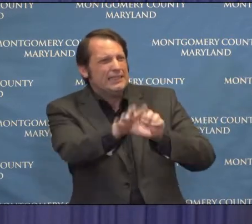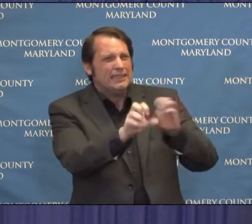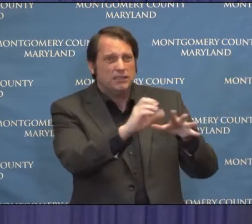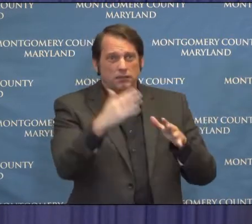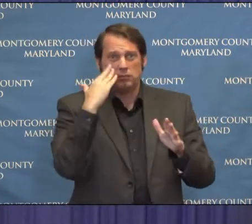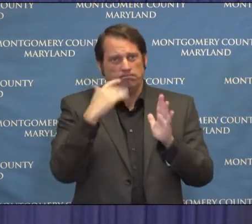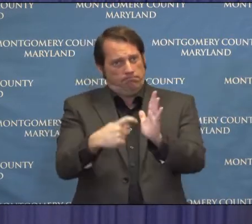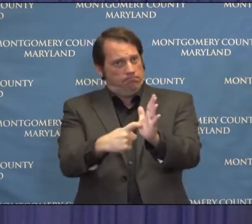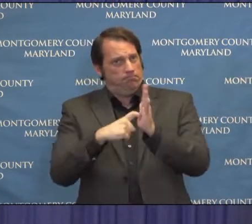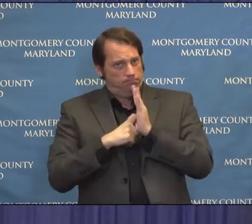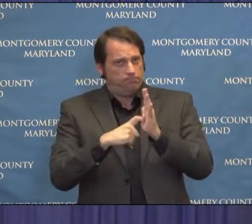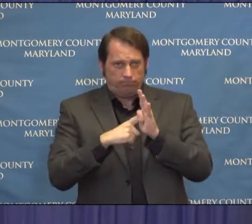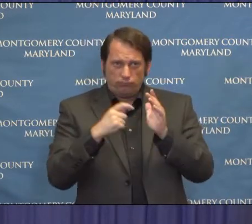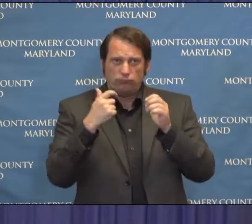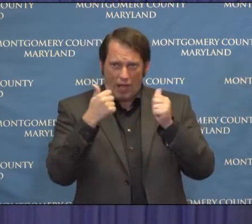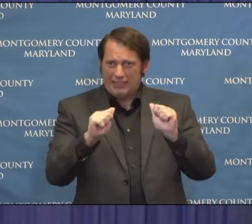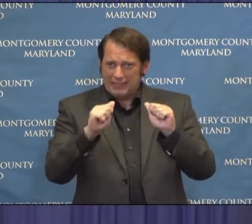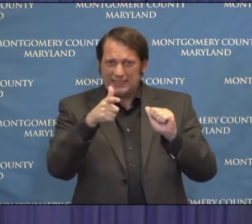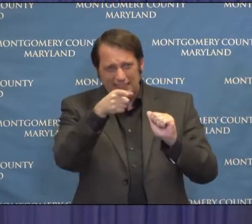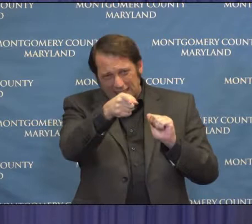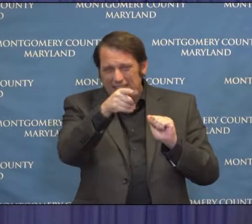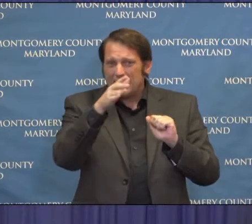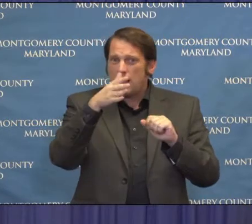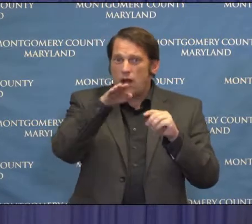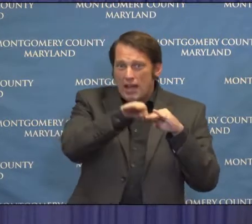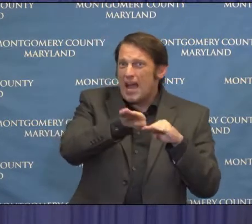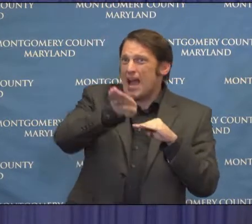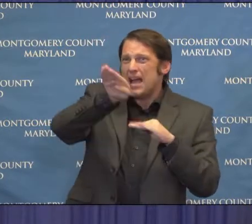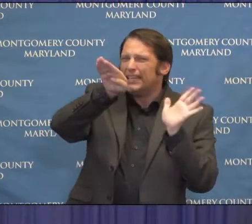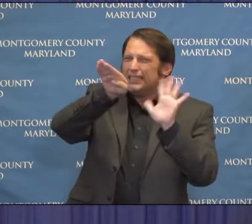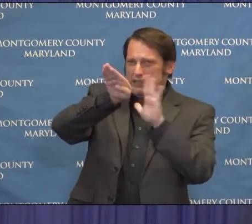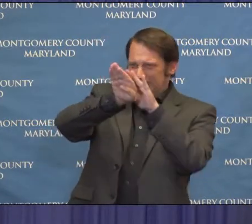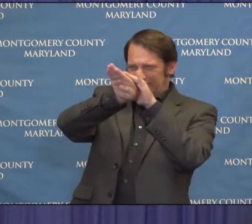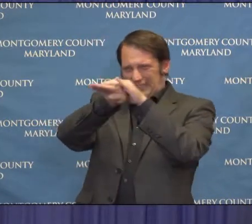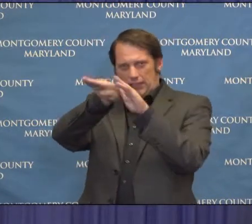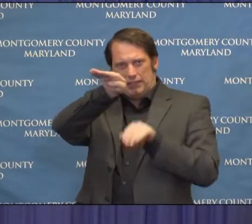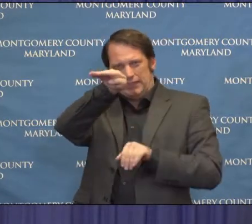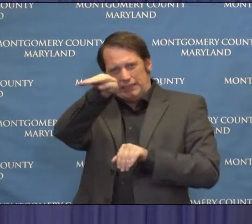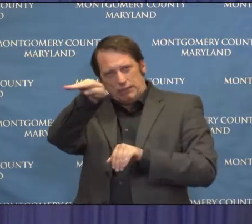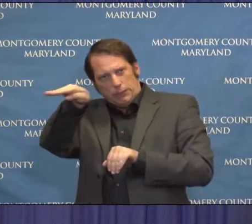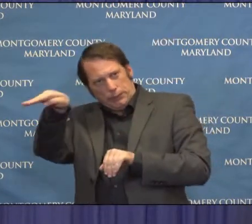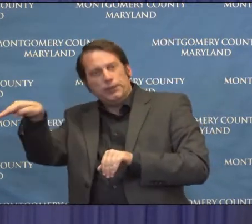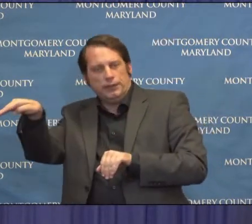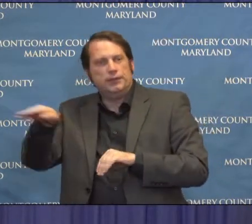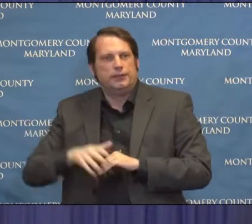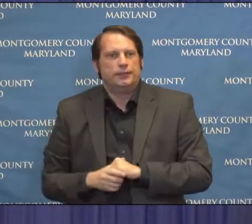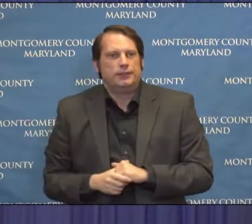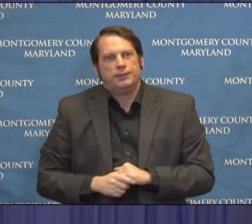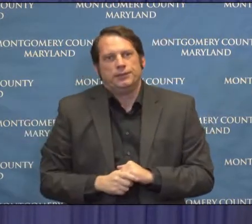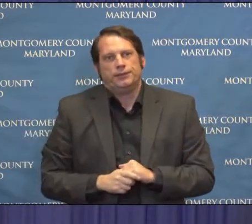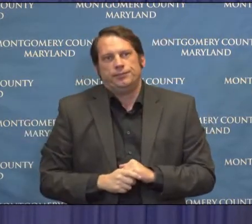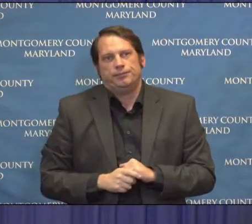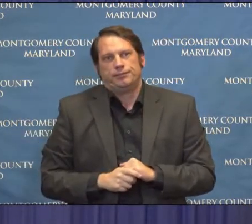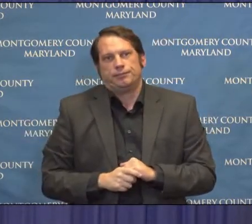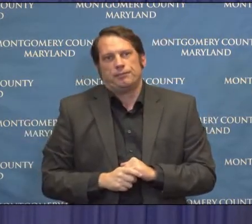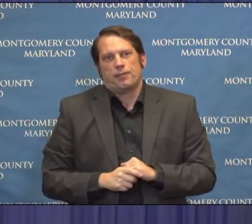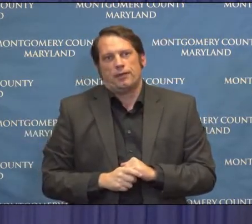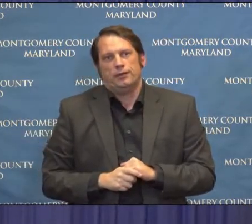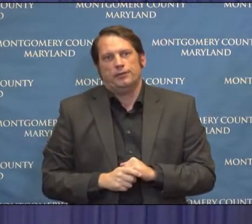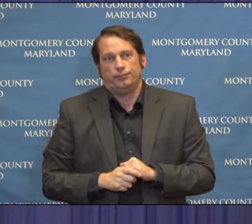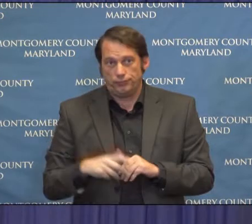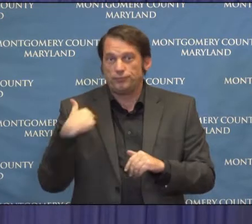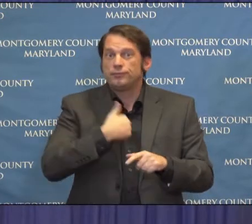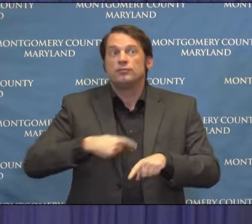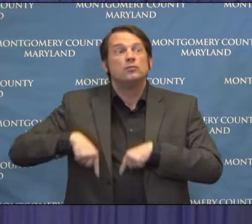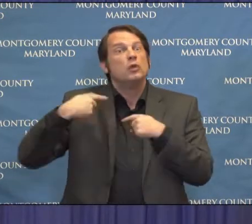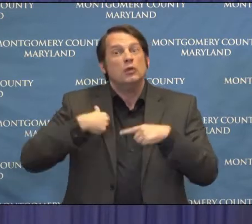and minimize its spread. And I think the actions that were taken in the state of Maryland have probably helped minimize the spread in the state of